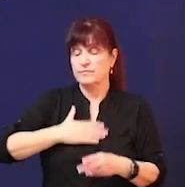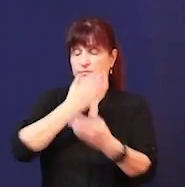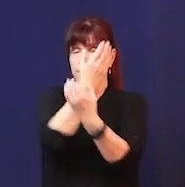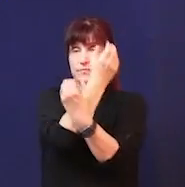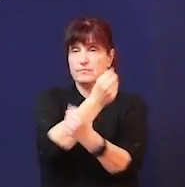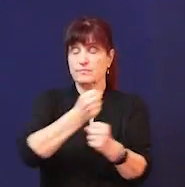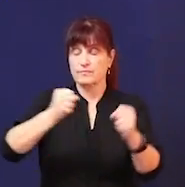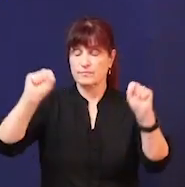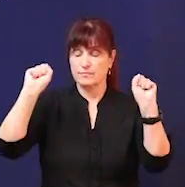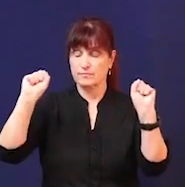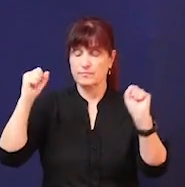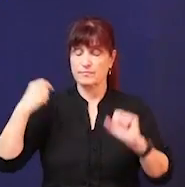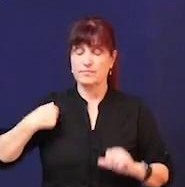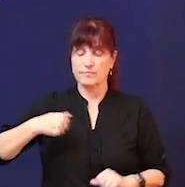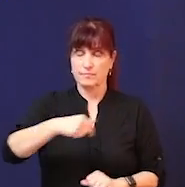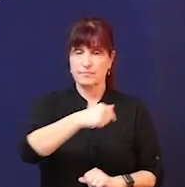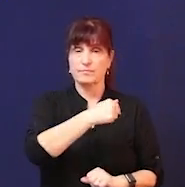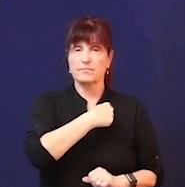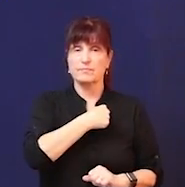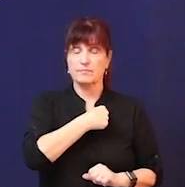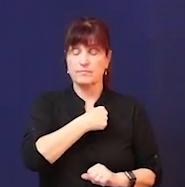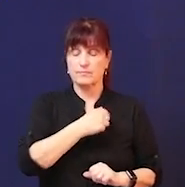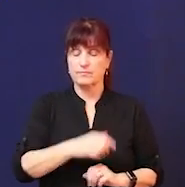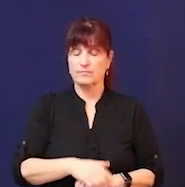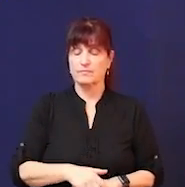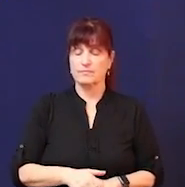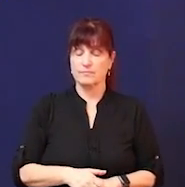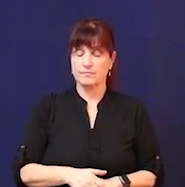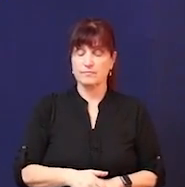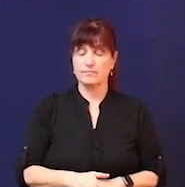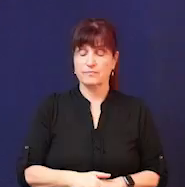kindness and grant us your